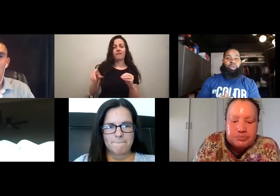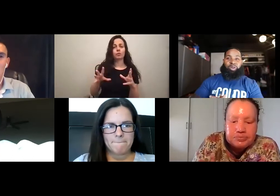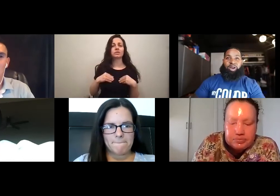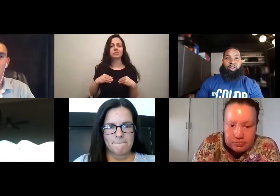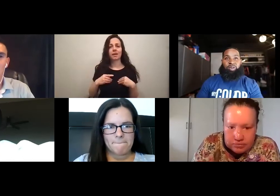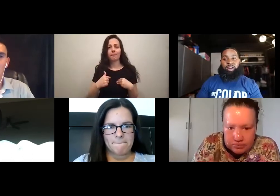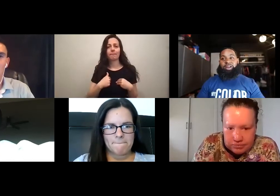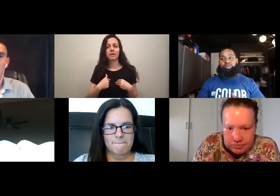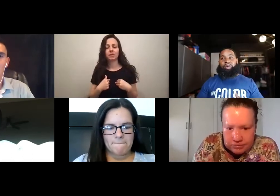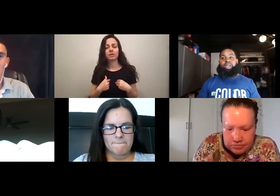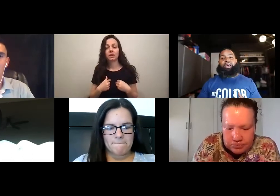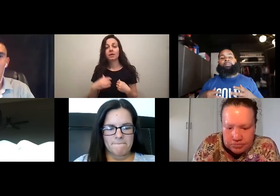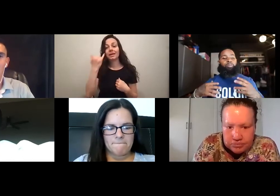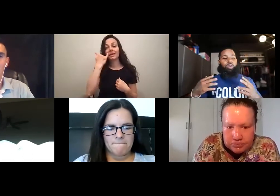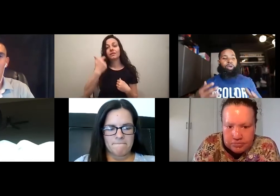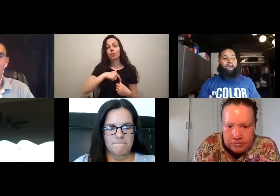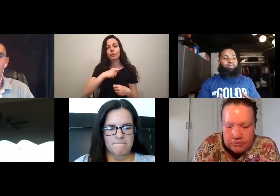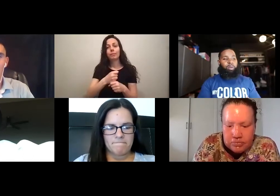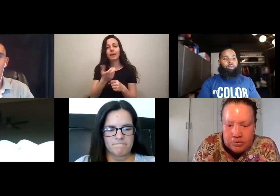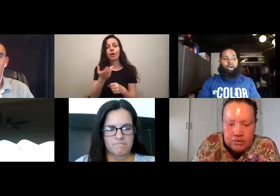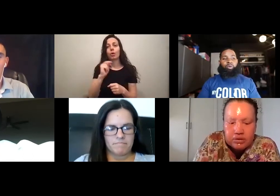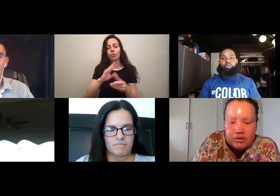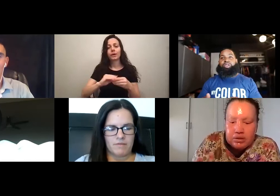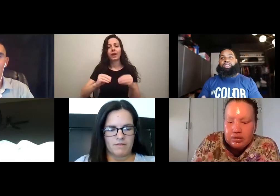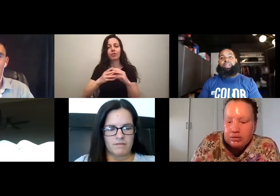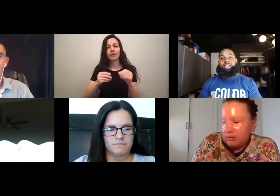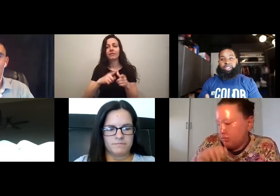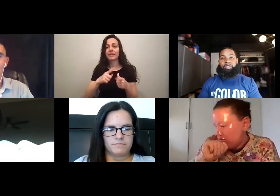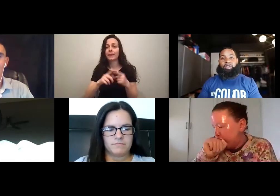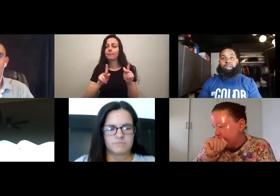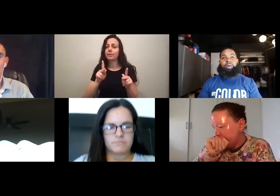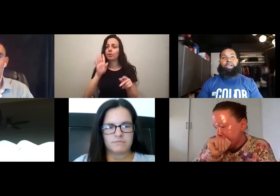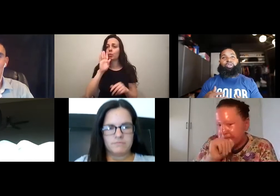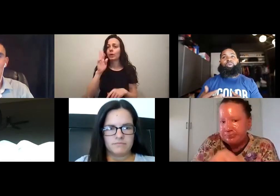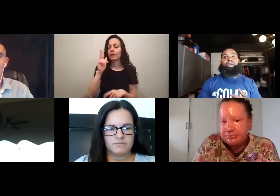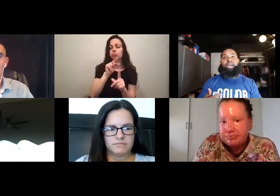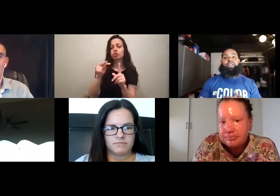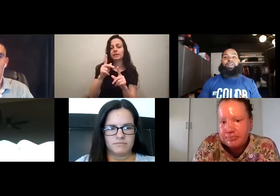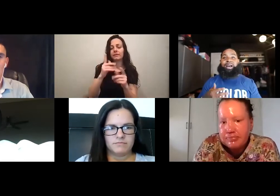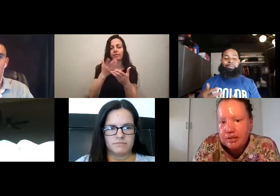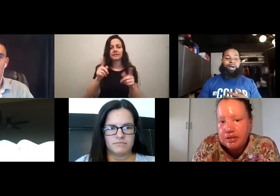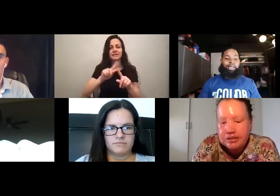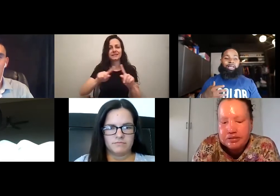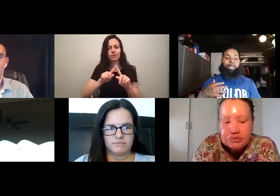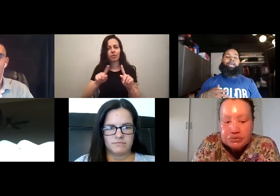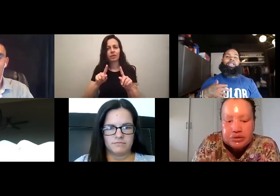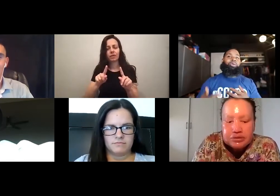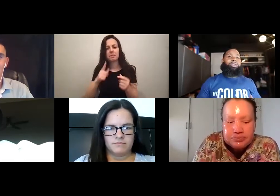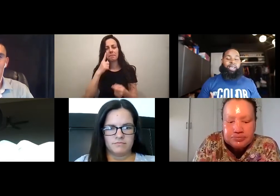make sure that we create our own narrative, well, then we have people that will perceive things differently because we're not defined by